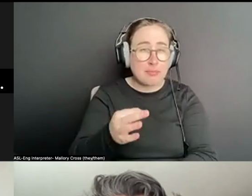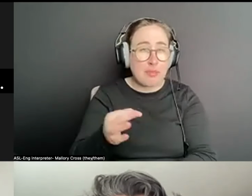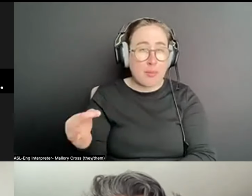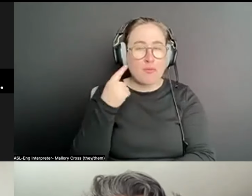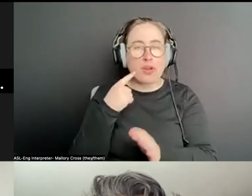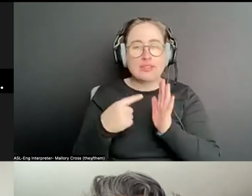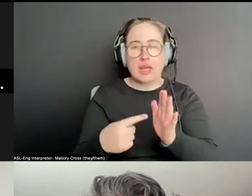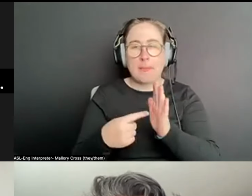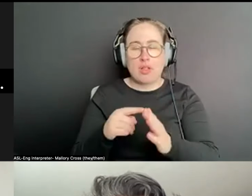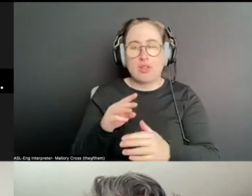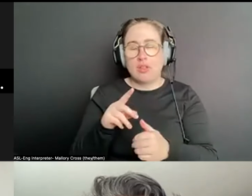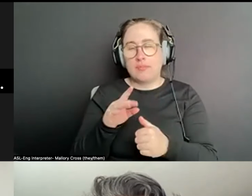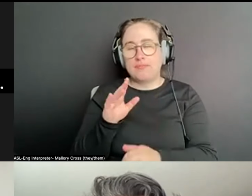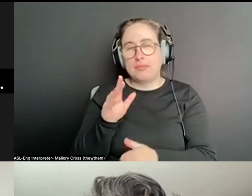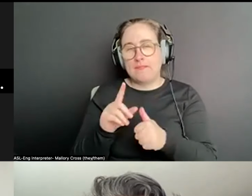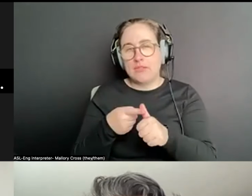the first